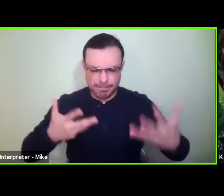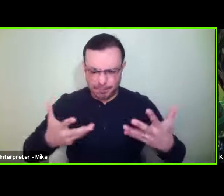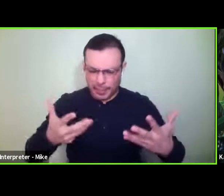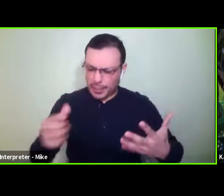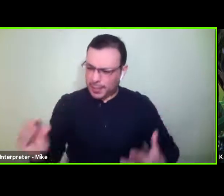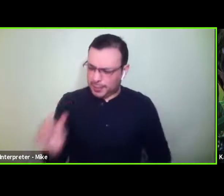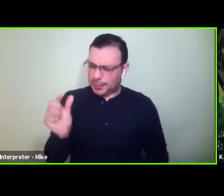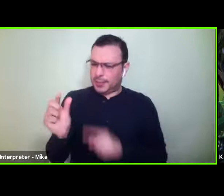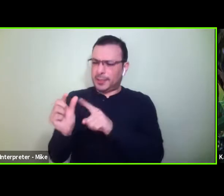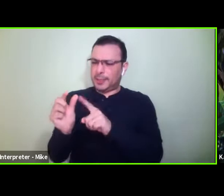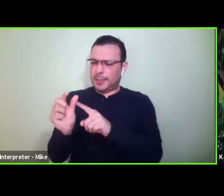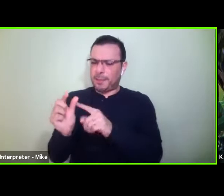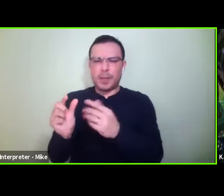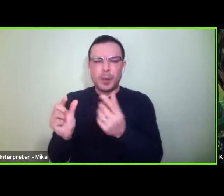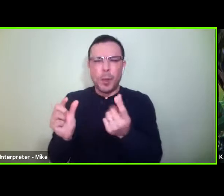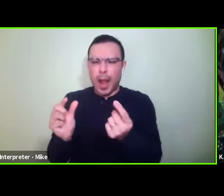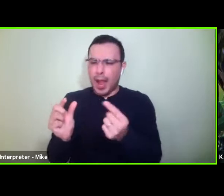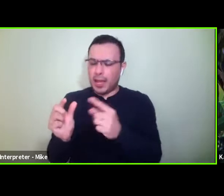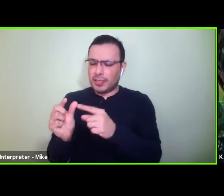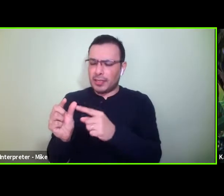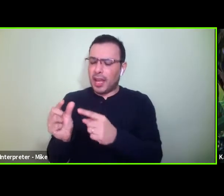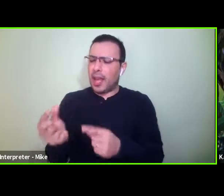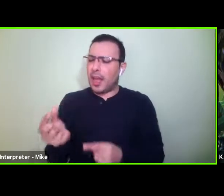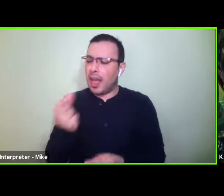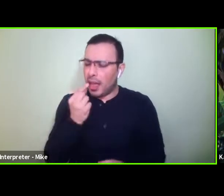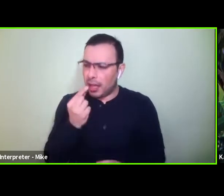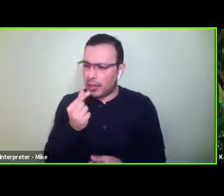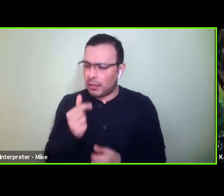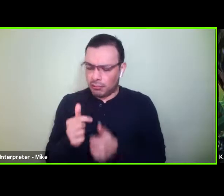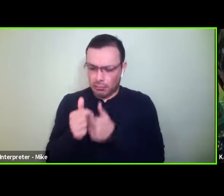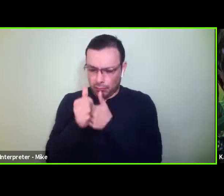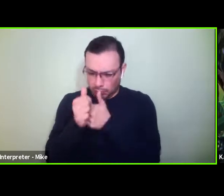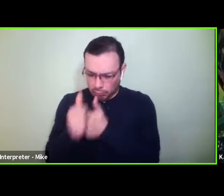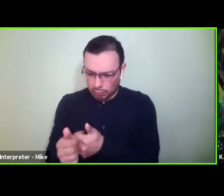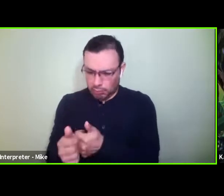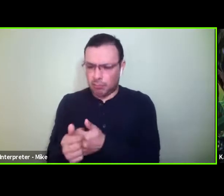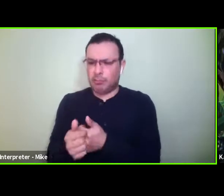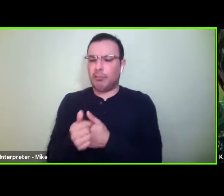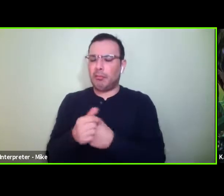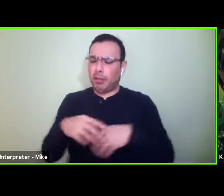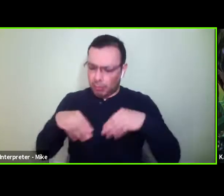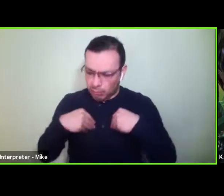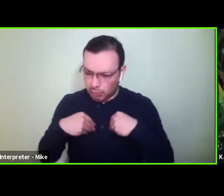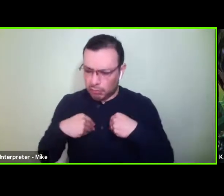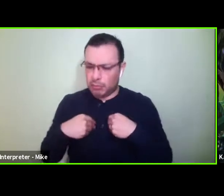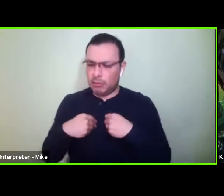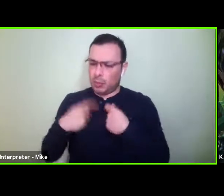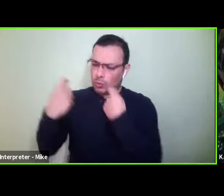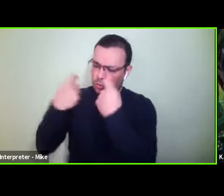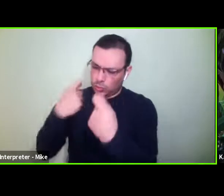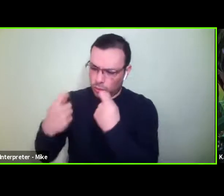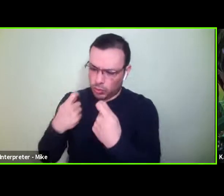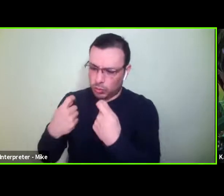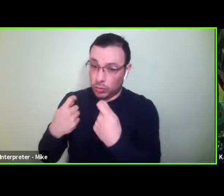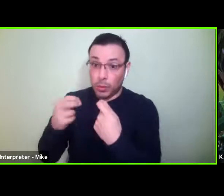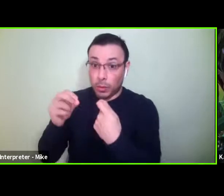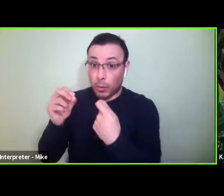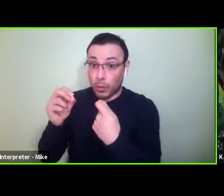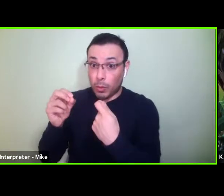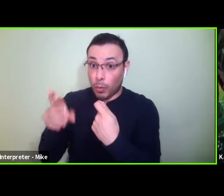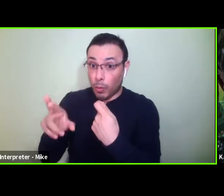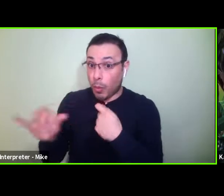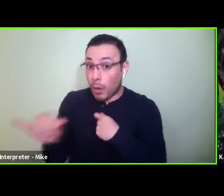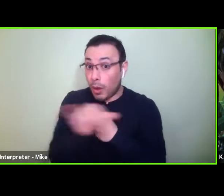it just compliance, conformity control? Or are they perhaps also the wheelchairs and canes that let